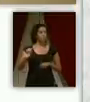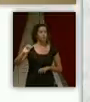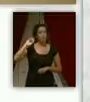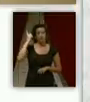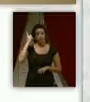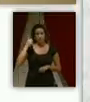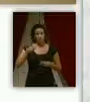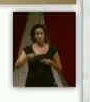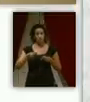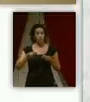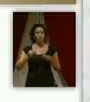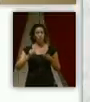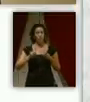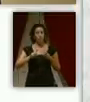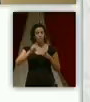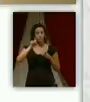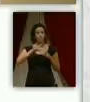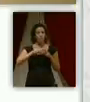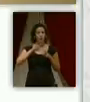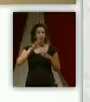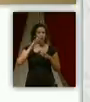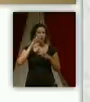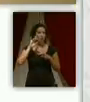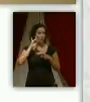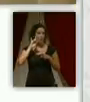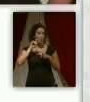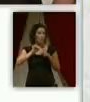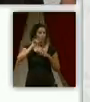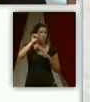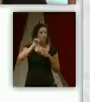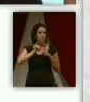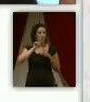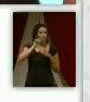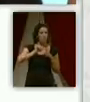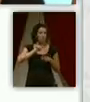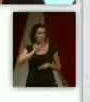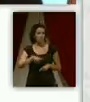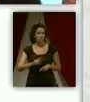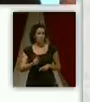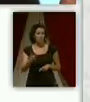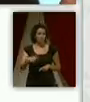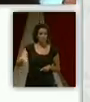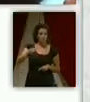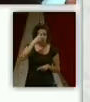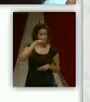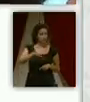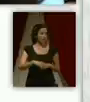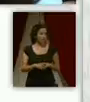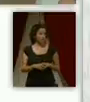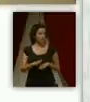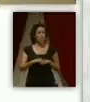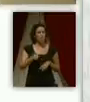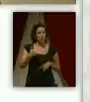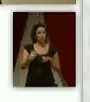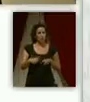you touch it for the first time, you think it's to increase or decrease the volume, but that isn't the case. You can